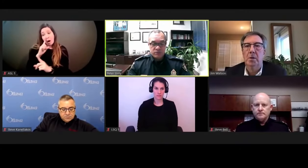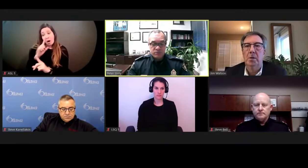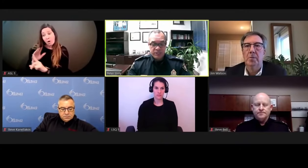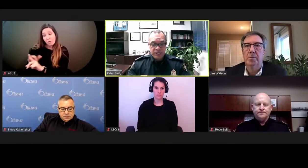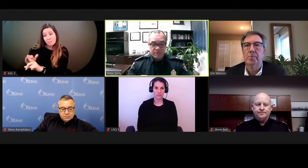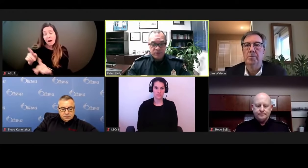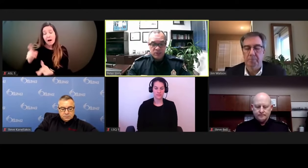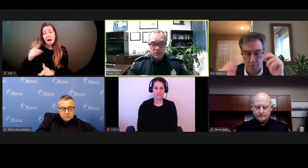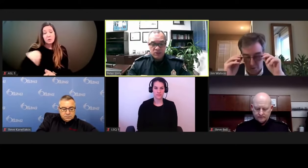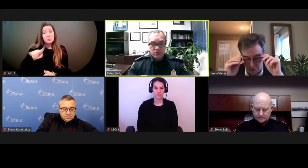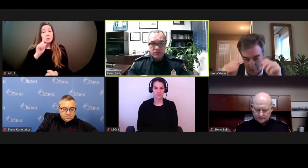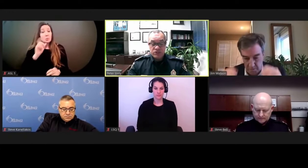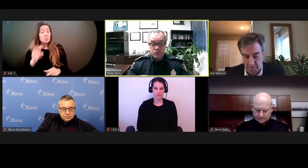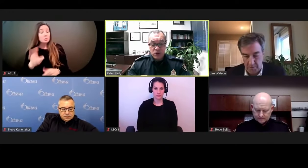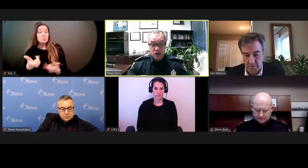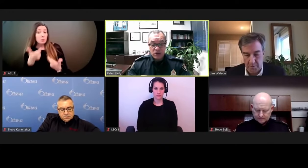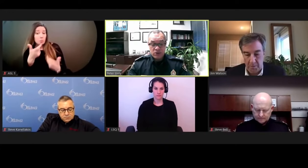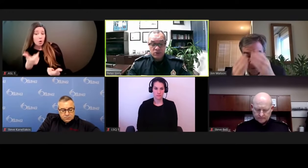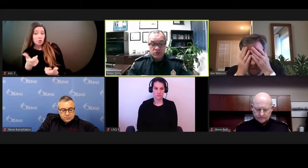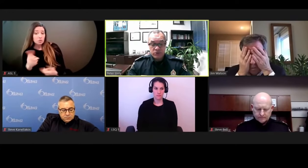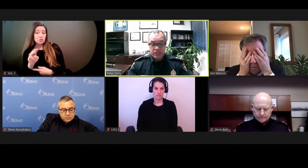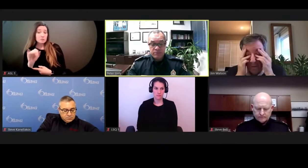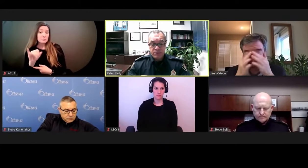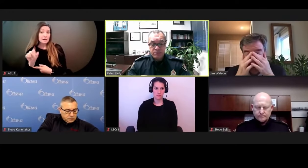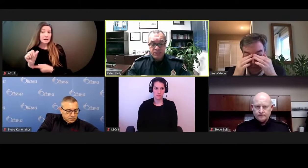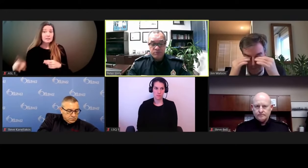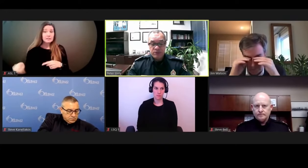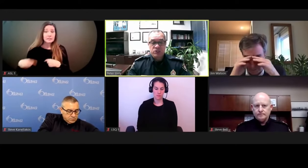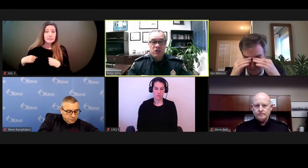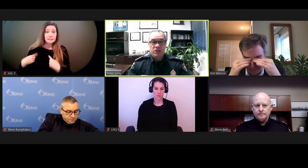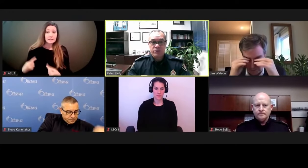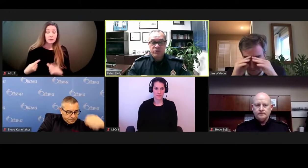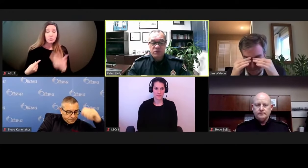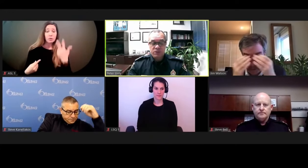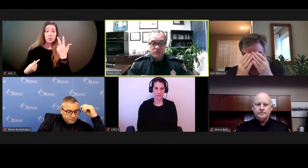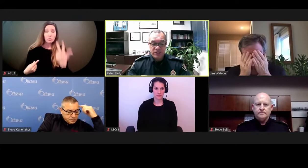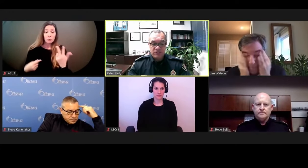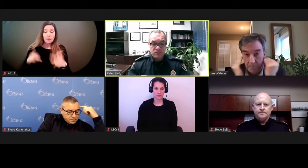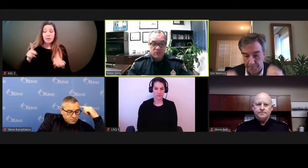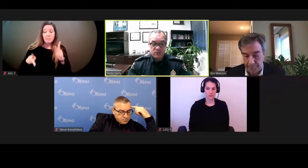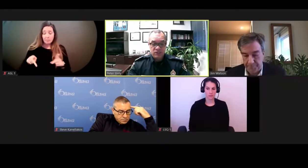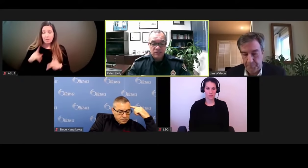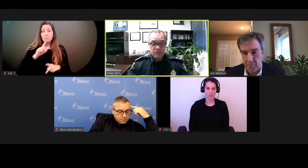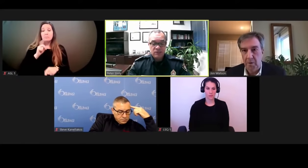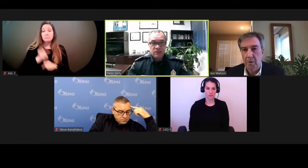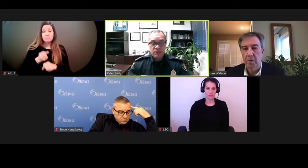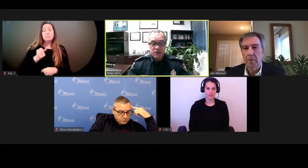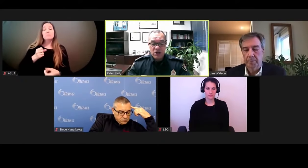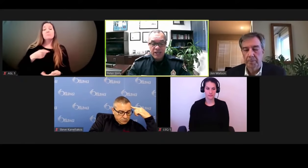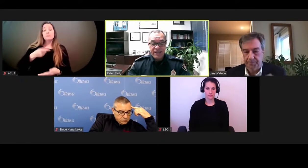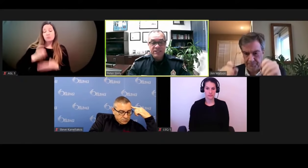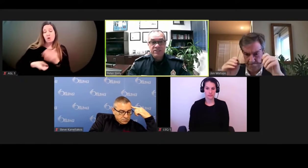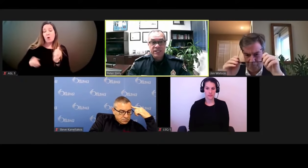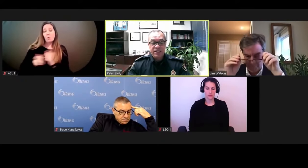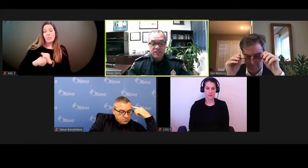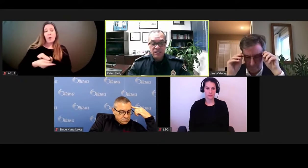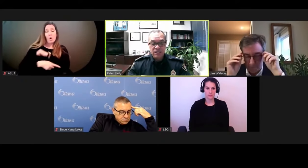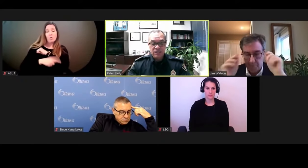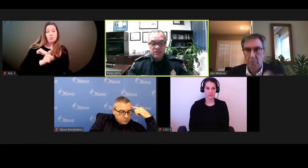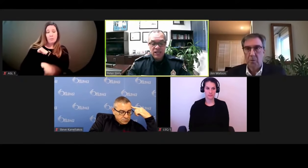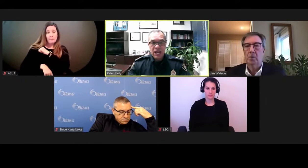listeners and media thus far, three people have been charged with criminal offenses. There are